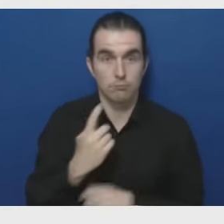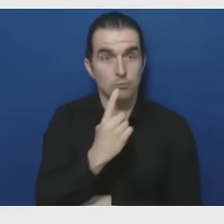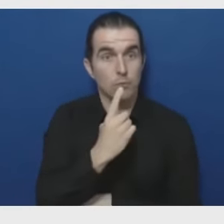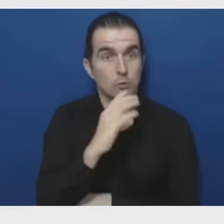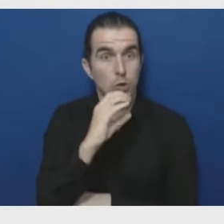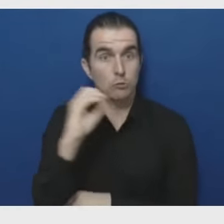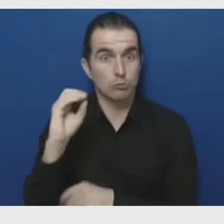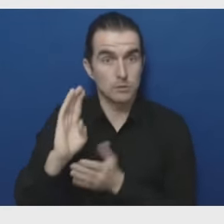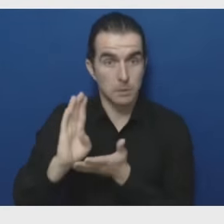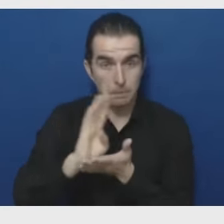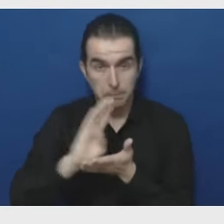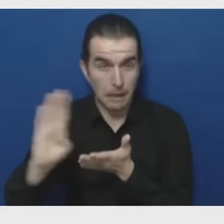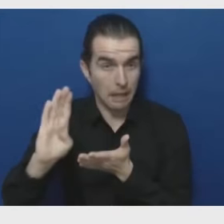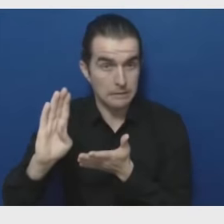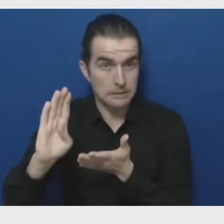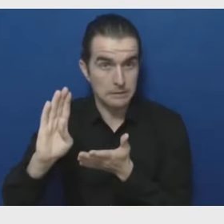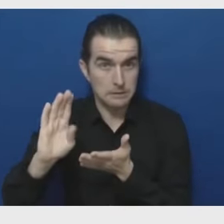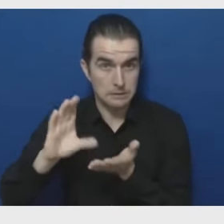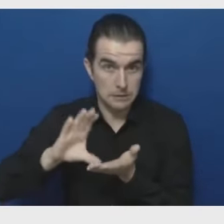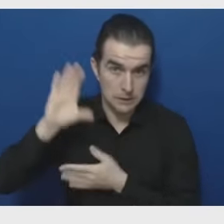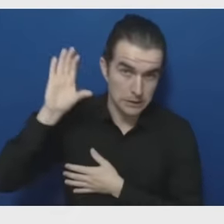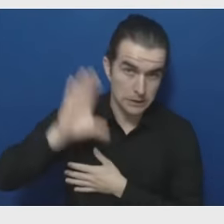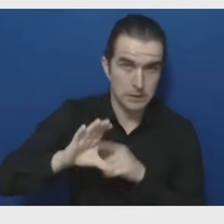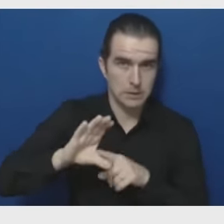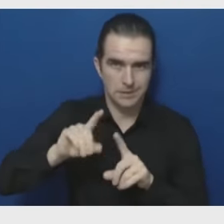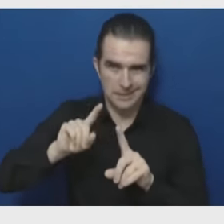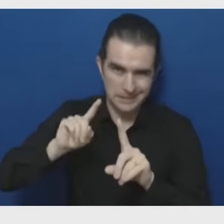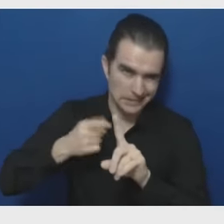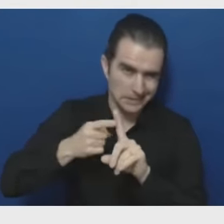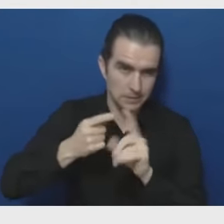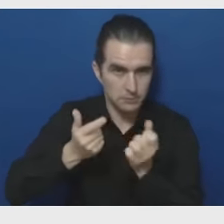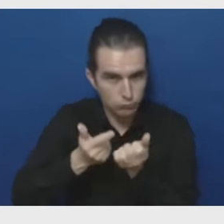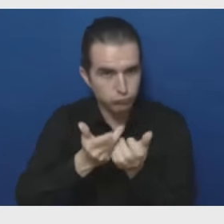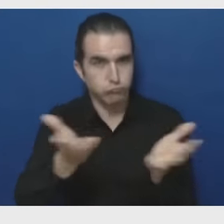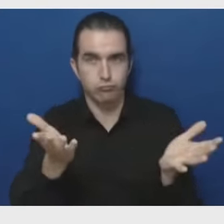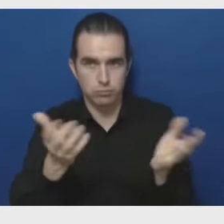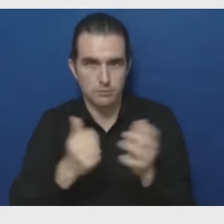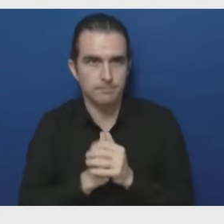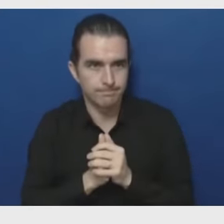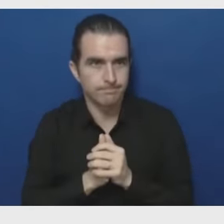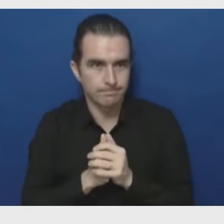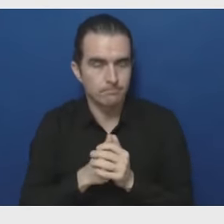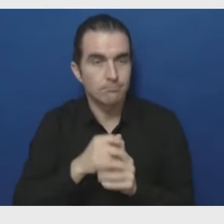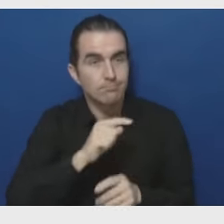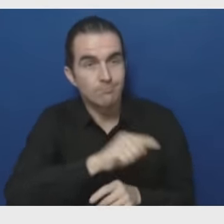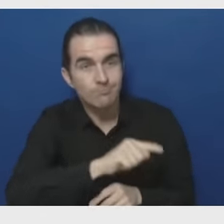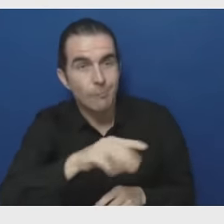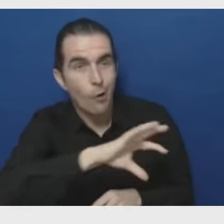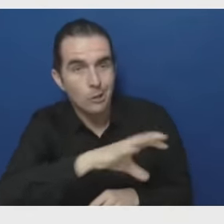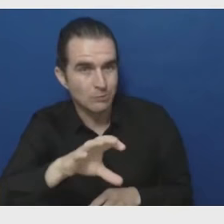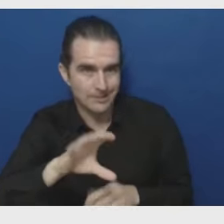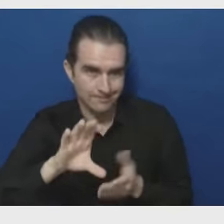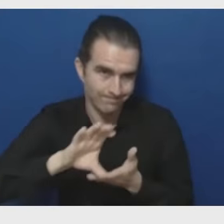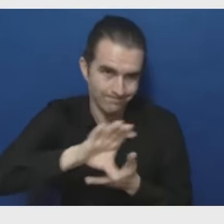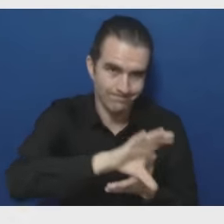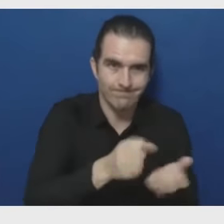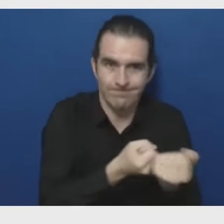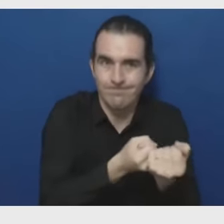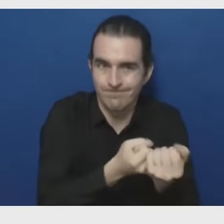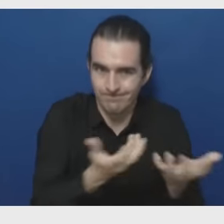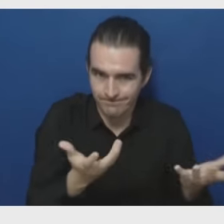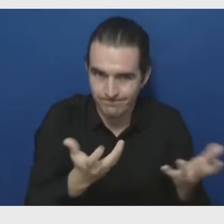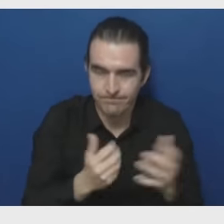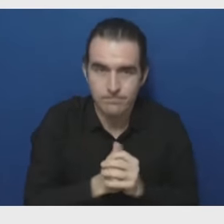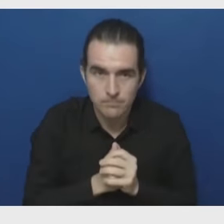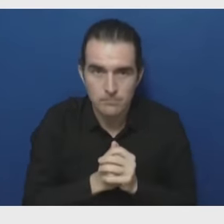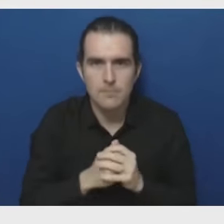goal is a political compromise, was a political compromise in Copenhagen, and does not actually reflect the actual needs of